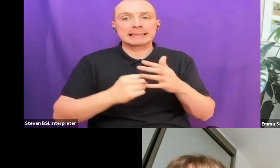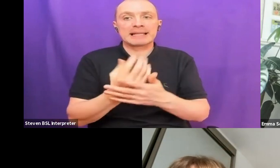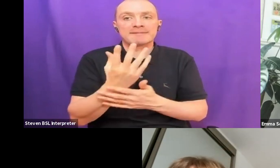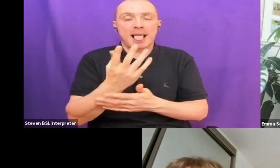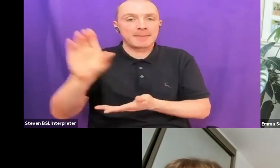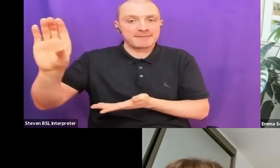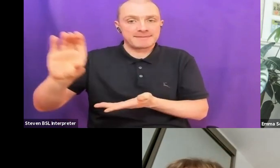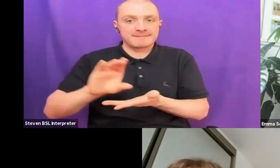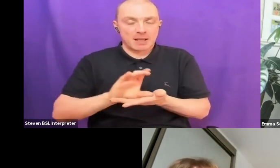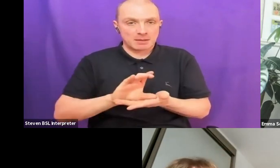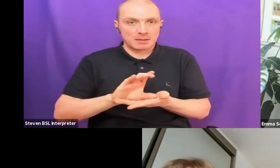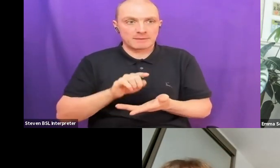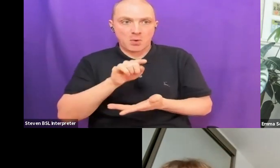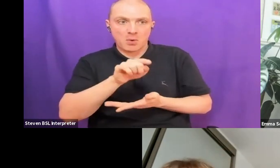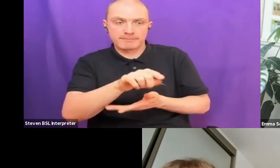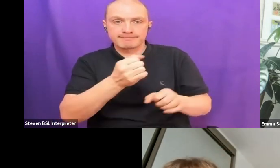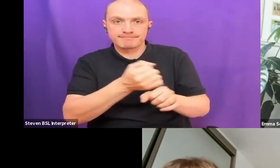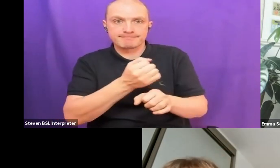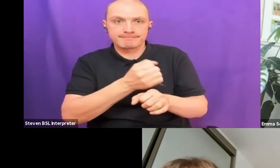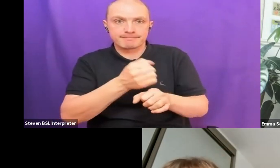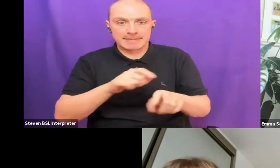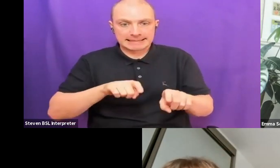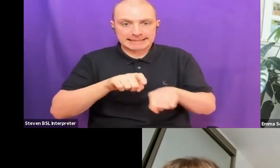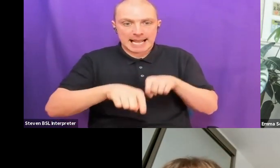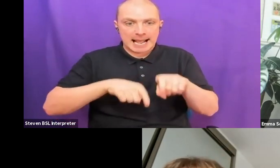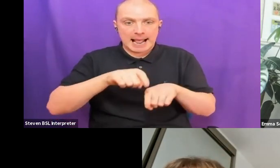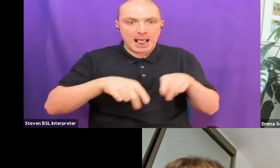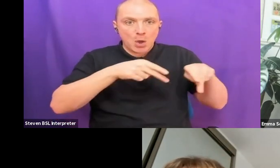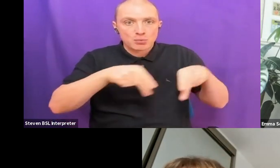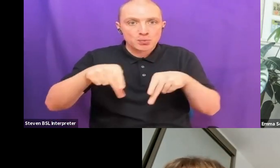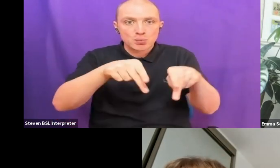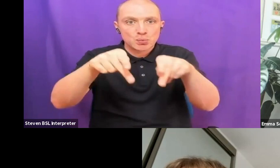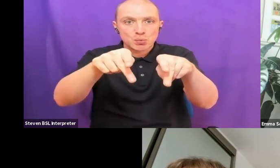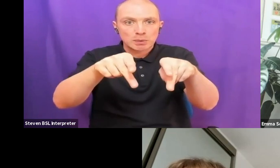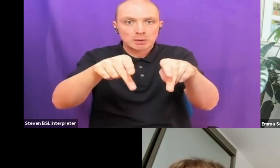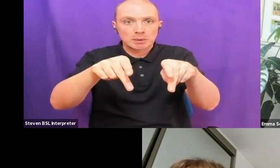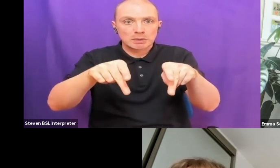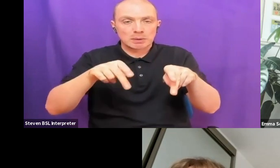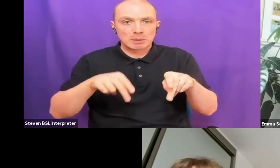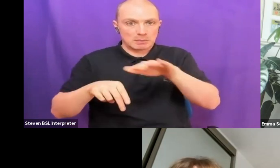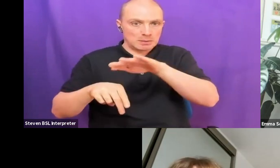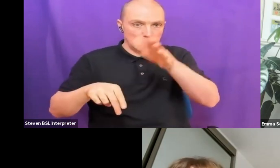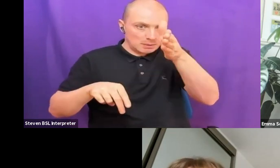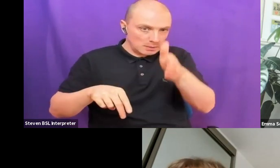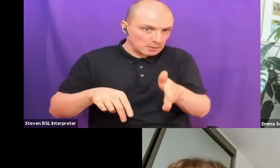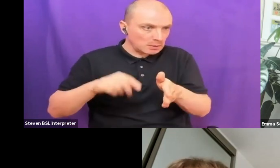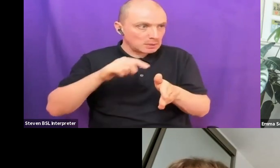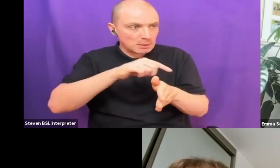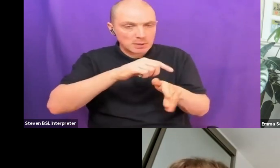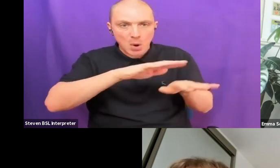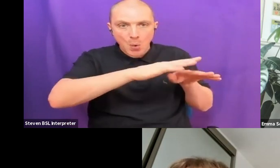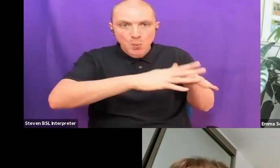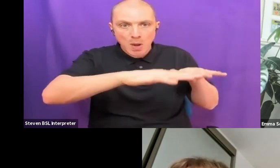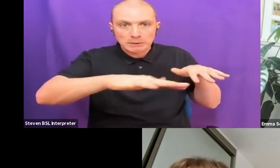route along the coast there. Remember what I was saying about the fabulous waterfront that this is. The design for round